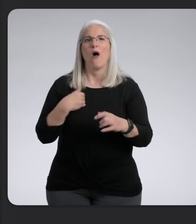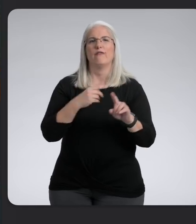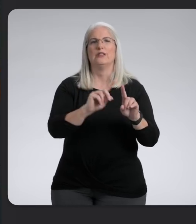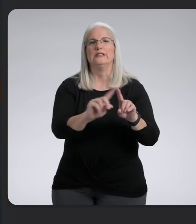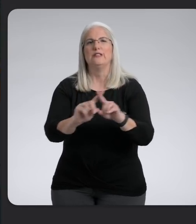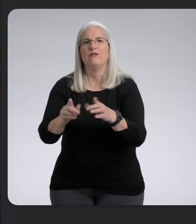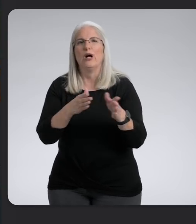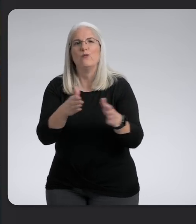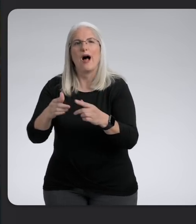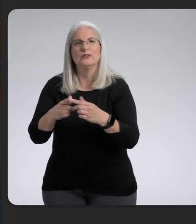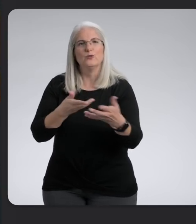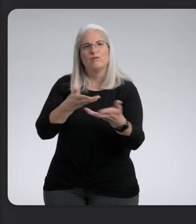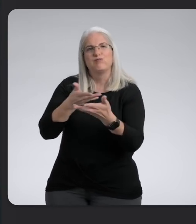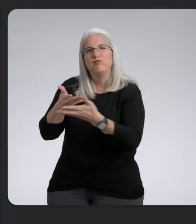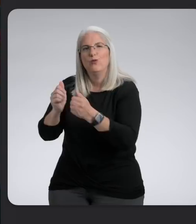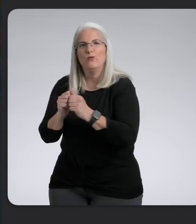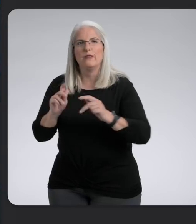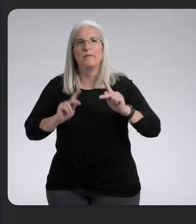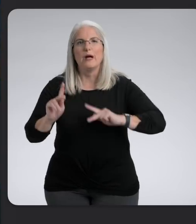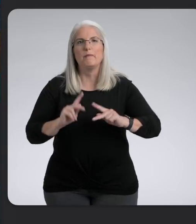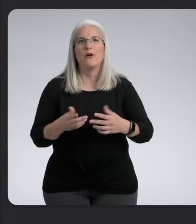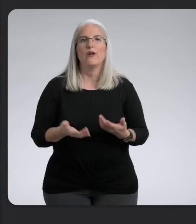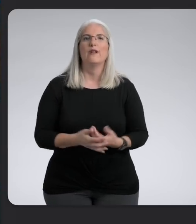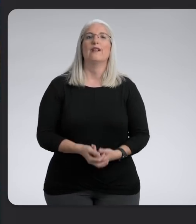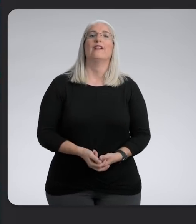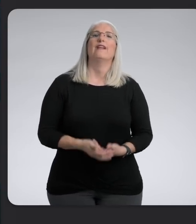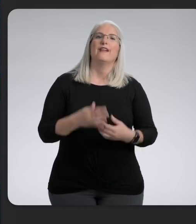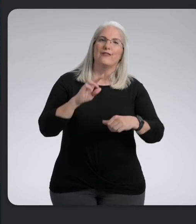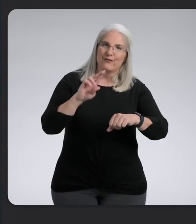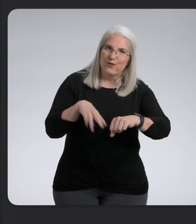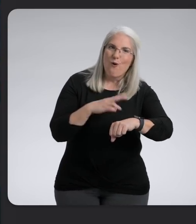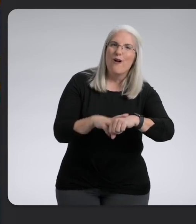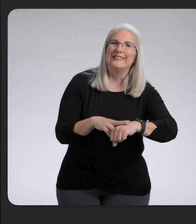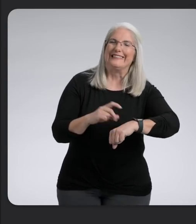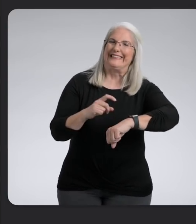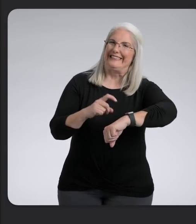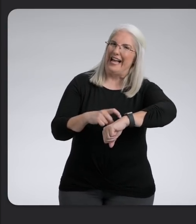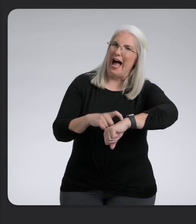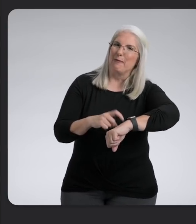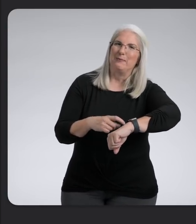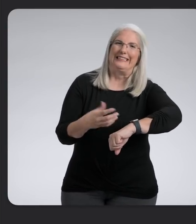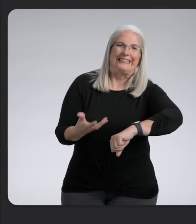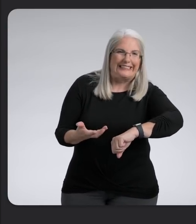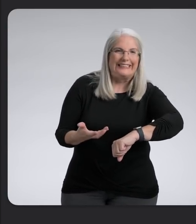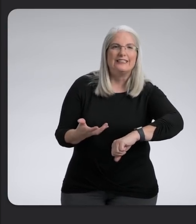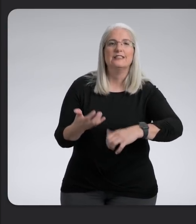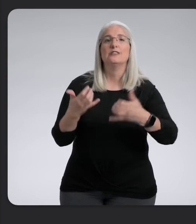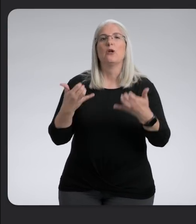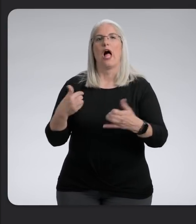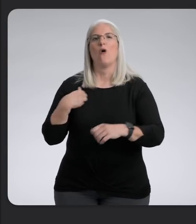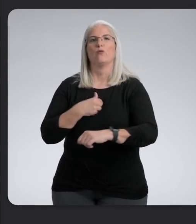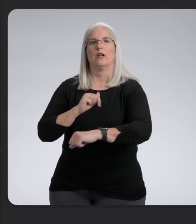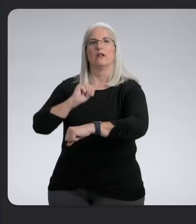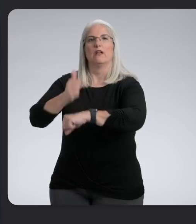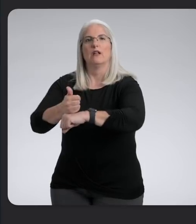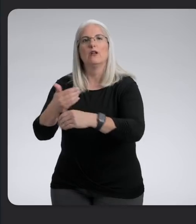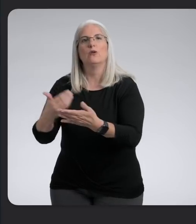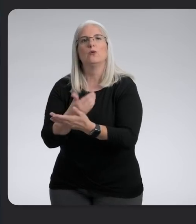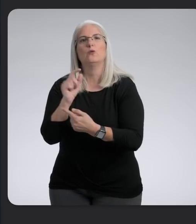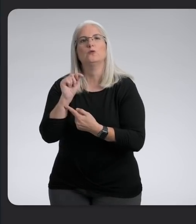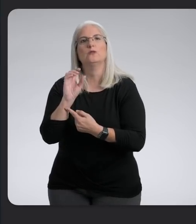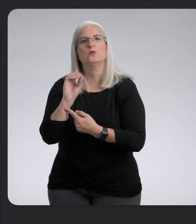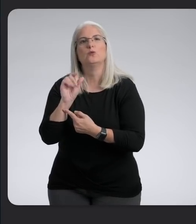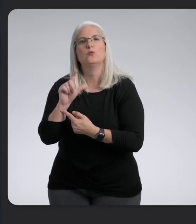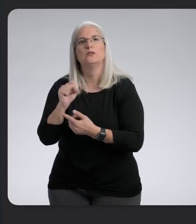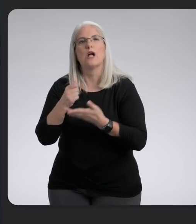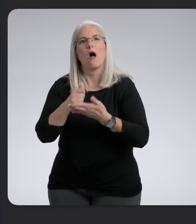course, that means making the time for it. So we have new tools to help you focus on what matters most.